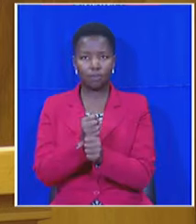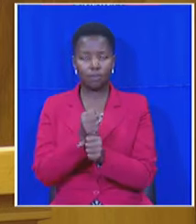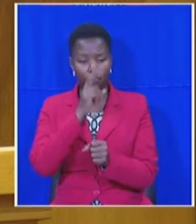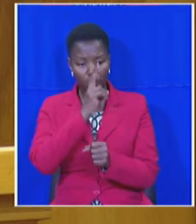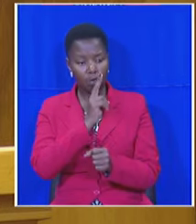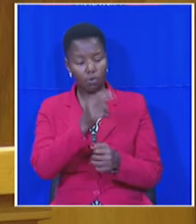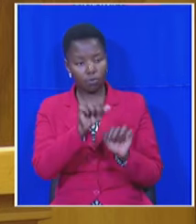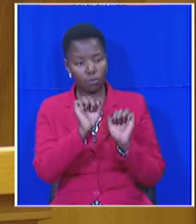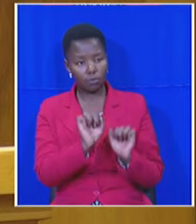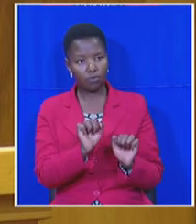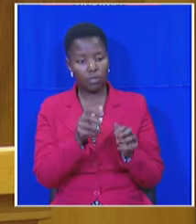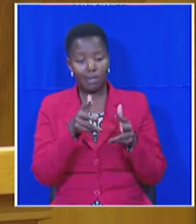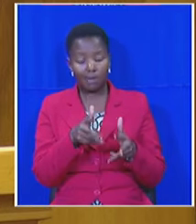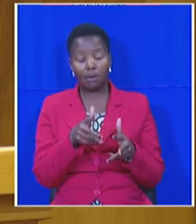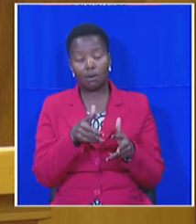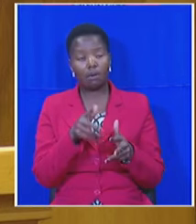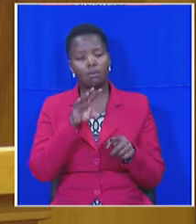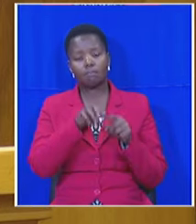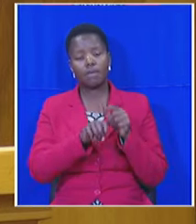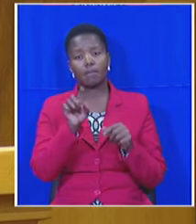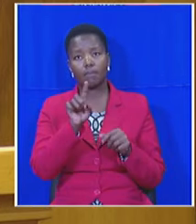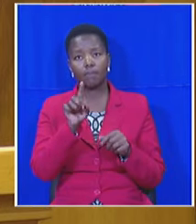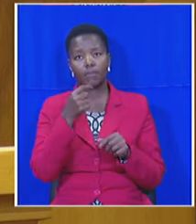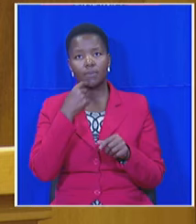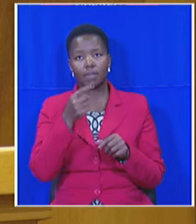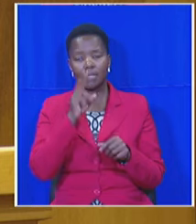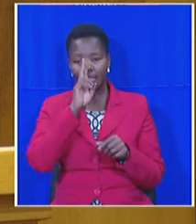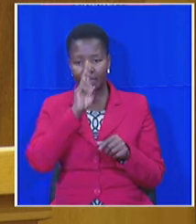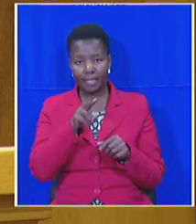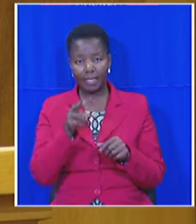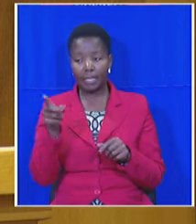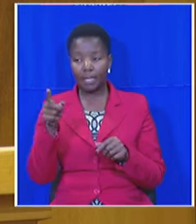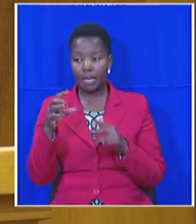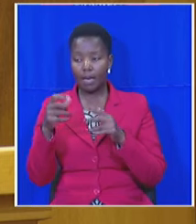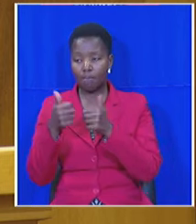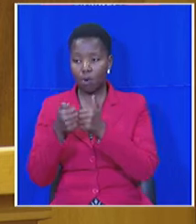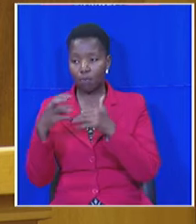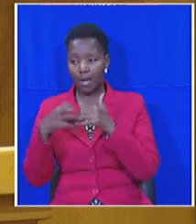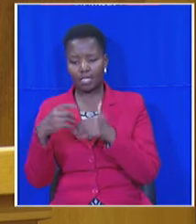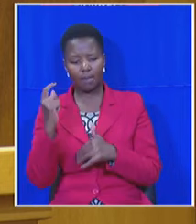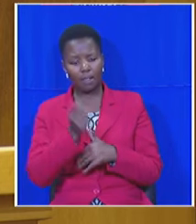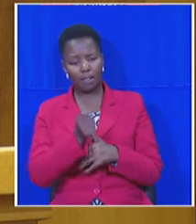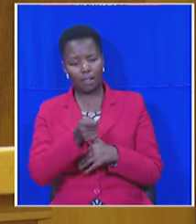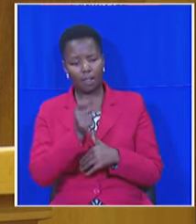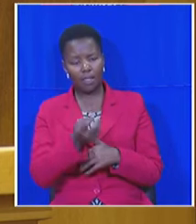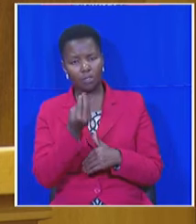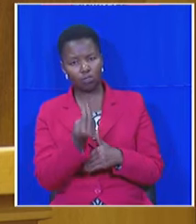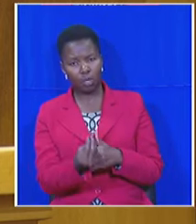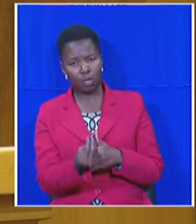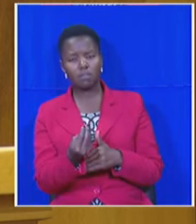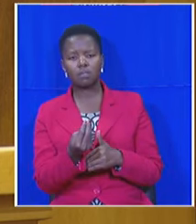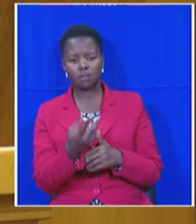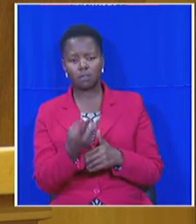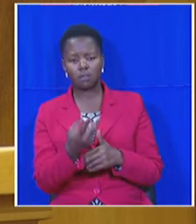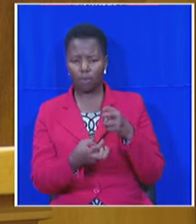Chairperson, what we find is the issue of maintenance seems to be a serious problem, especially in those